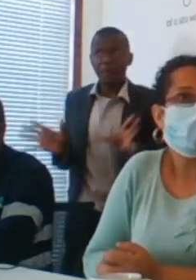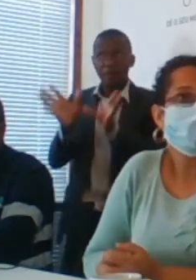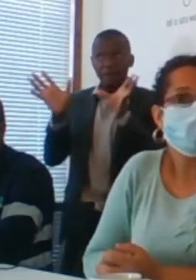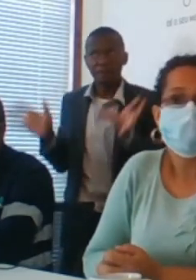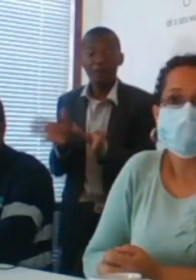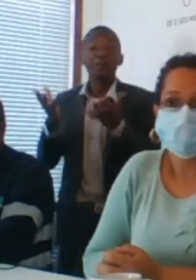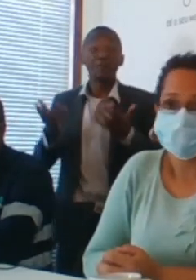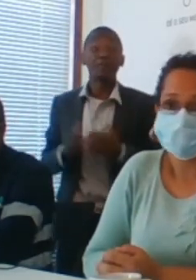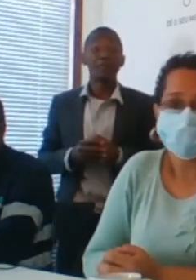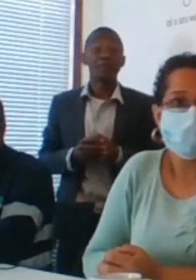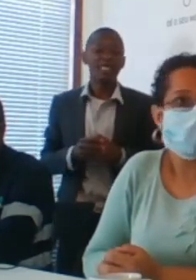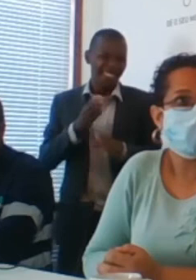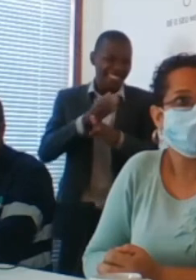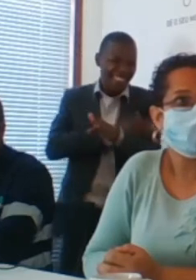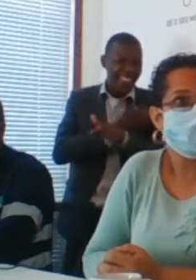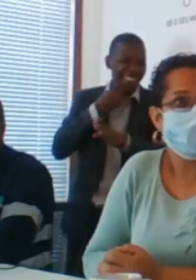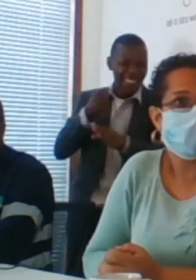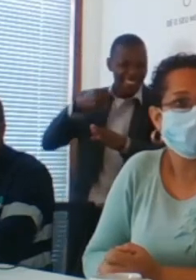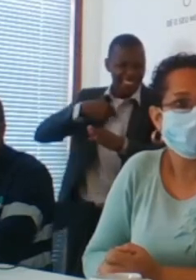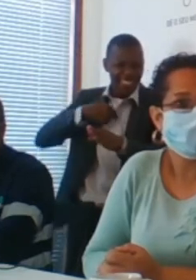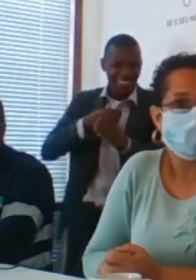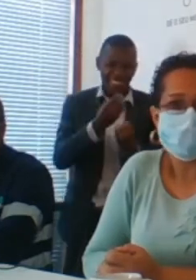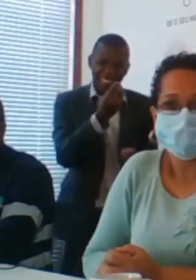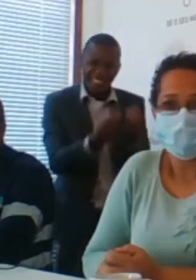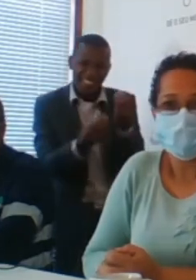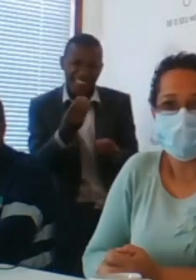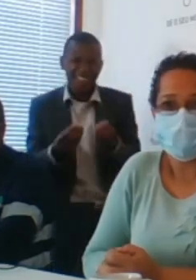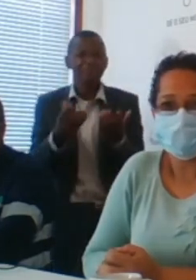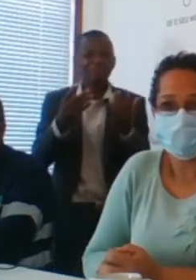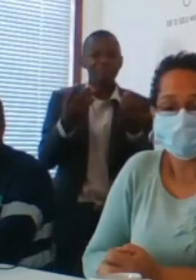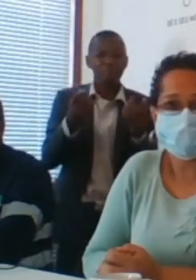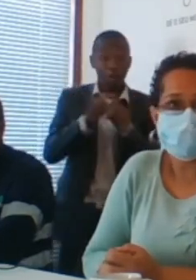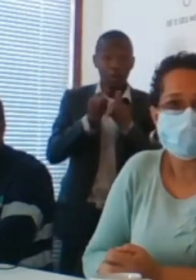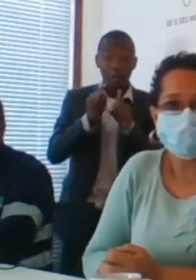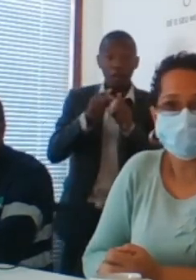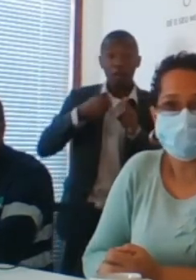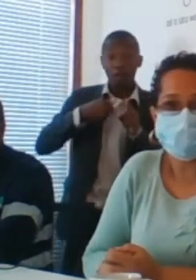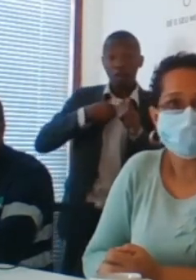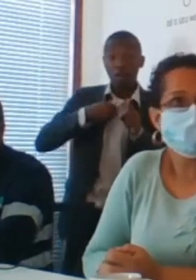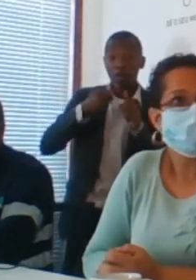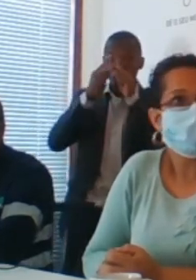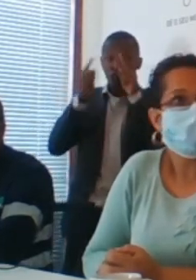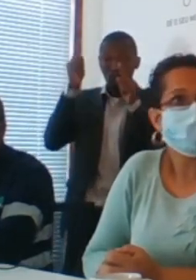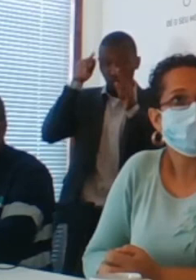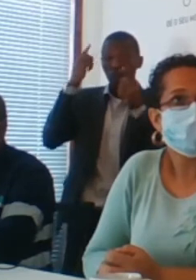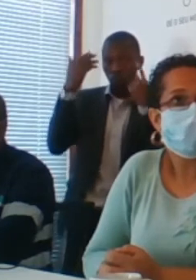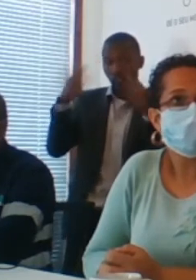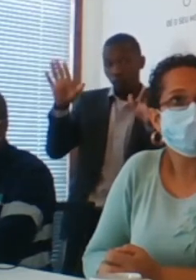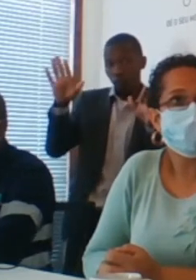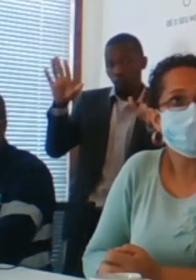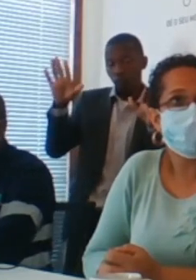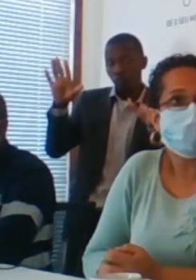colleague, the moderator said, Leah, that I'm a bachelor, I have a bachelor degree in ELT, English teaching.